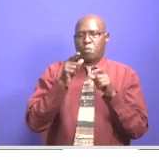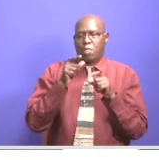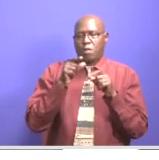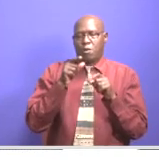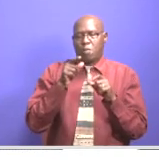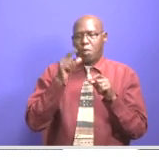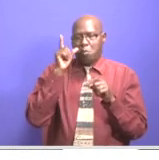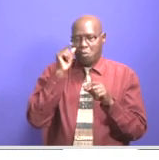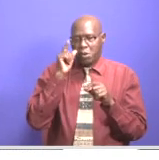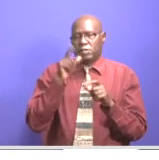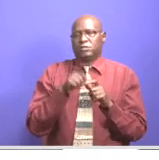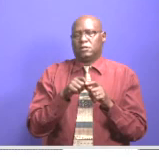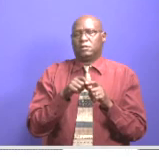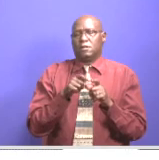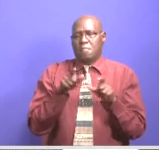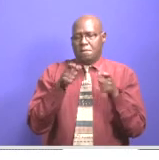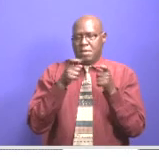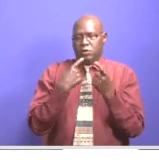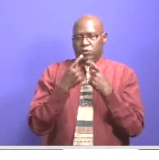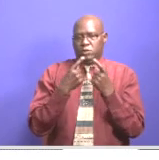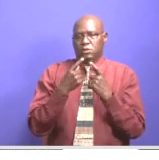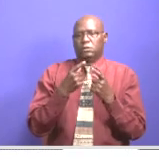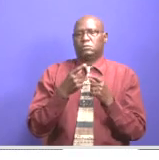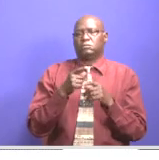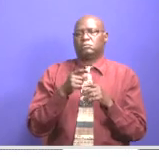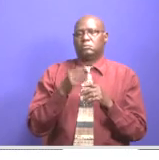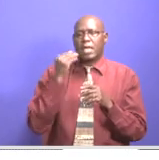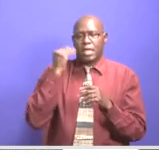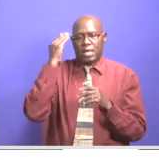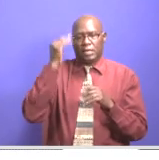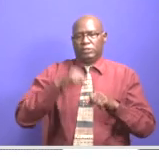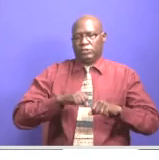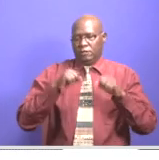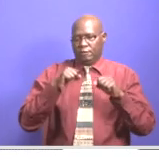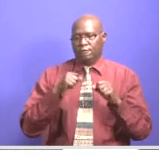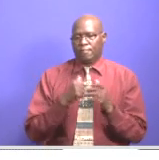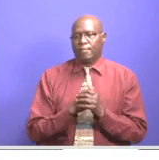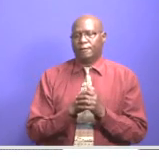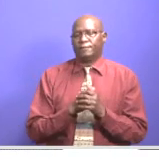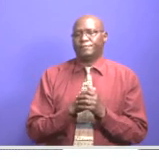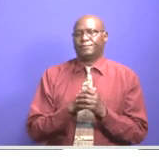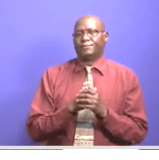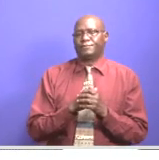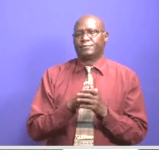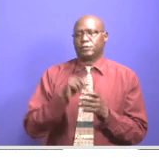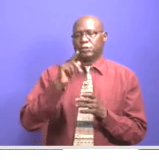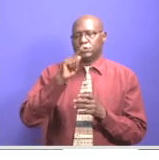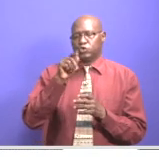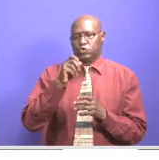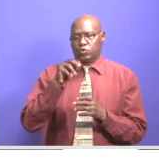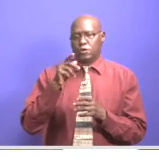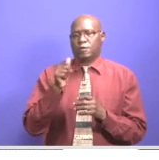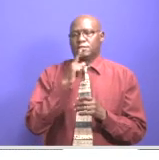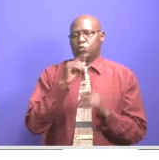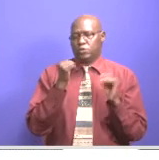School Head Teachers Association Chair Johnson Nzioka said that domiciling junior secondary school in primary schools will save the government